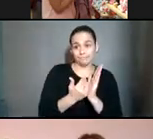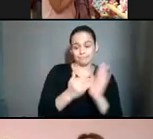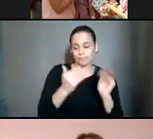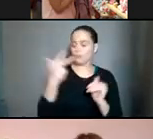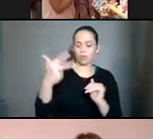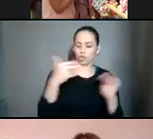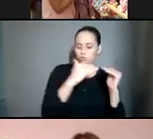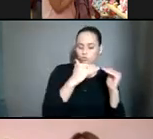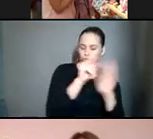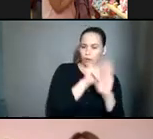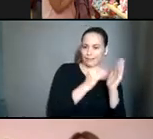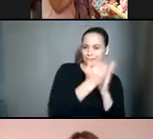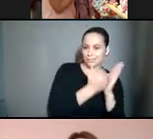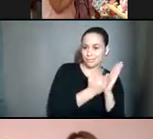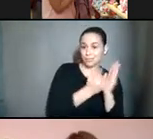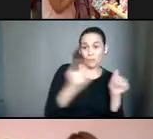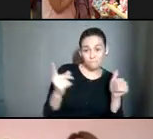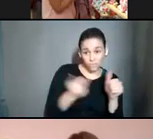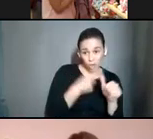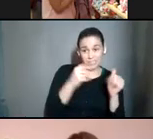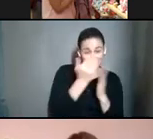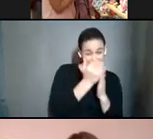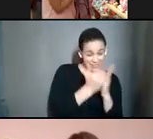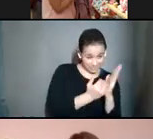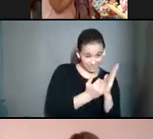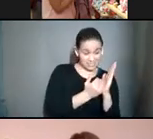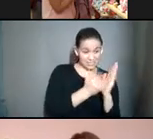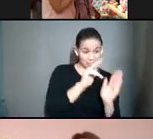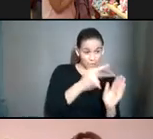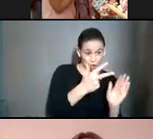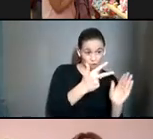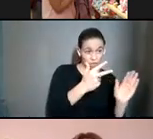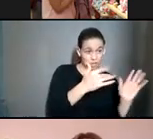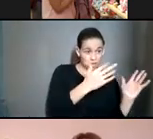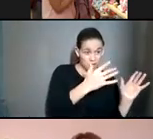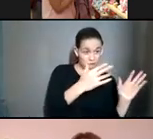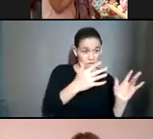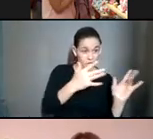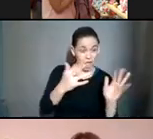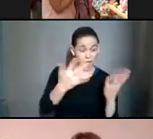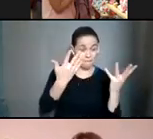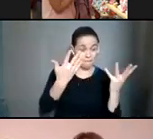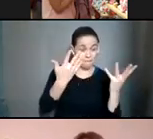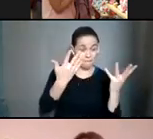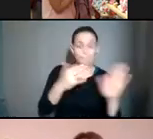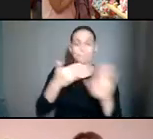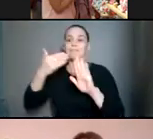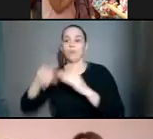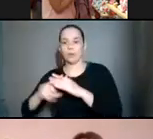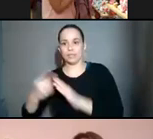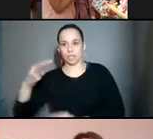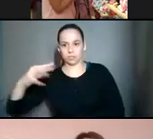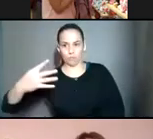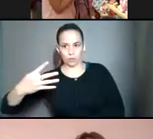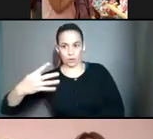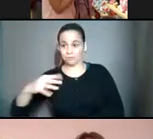lessons before they begin doing most of the 4th grade content. So don't be alarmed if your child starts at a grade